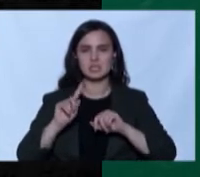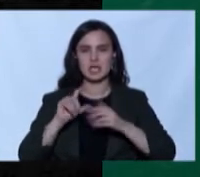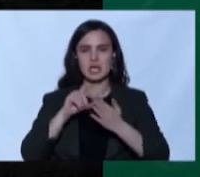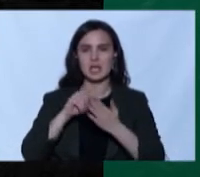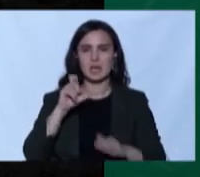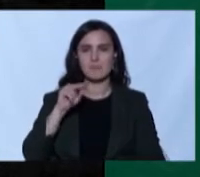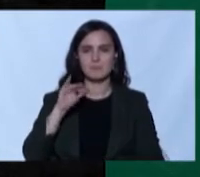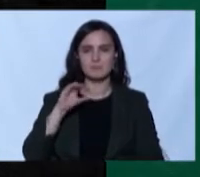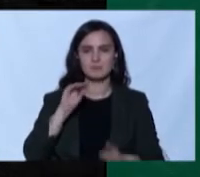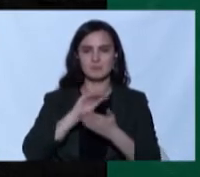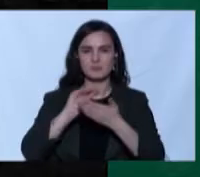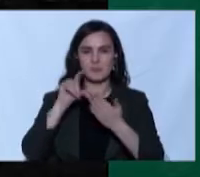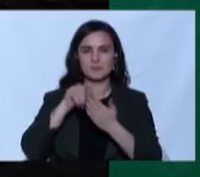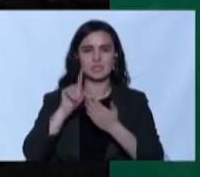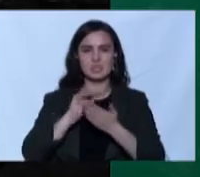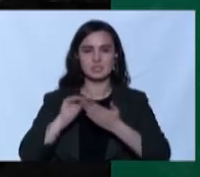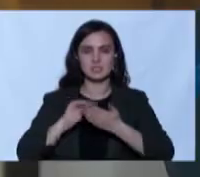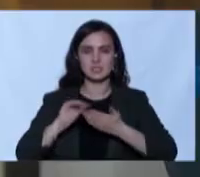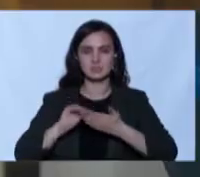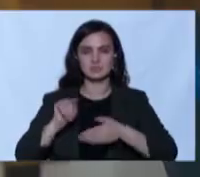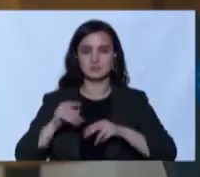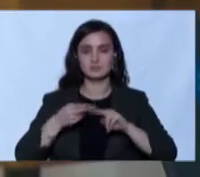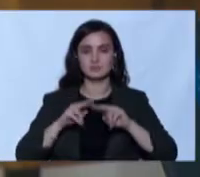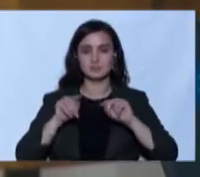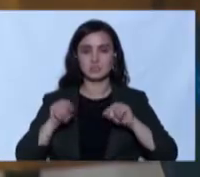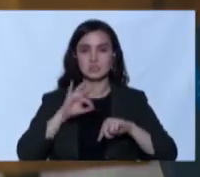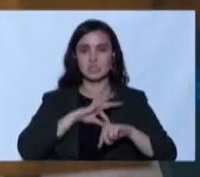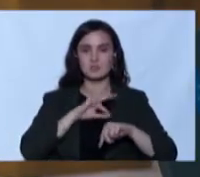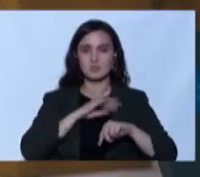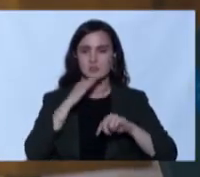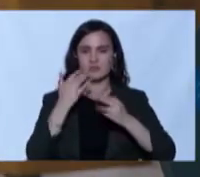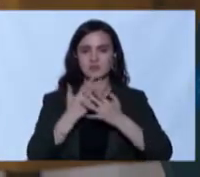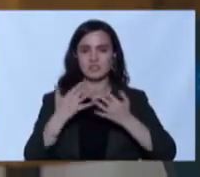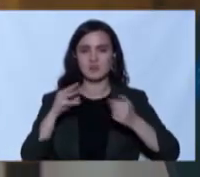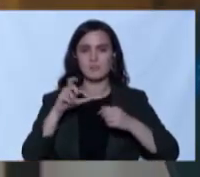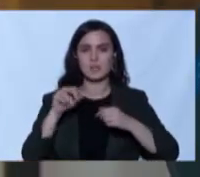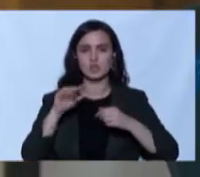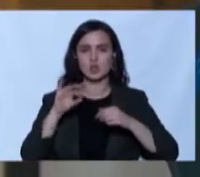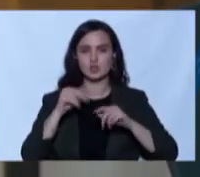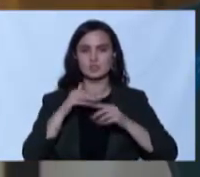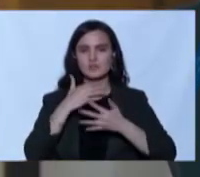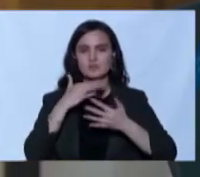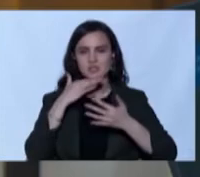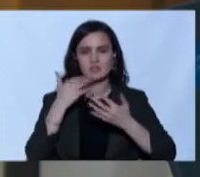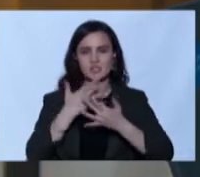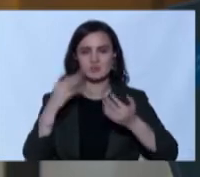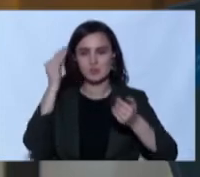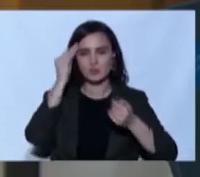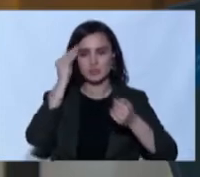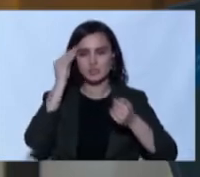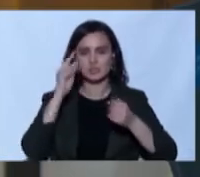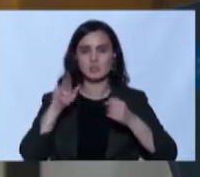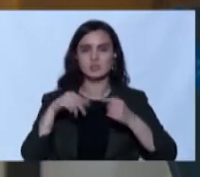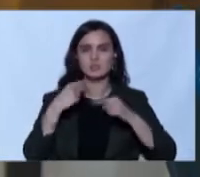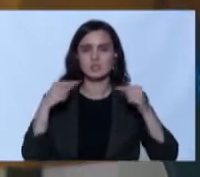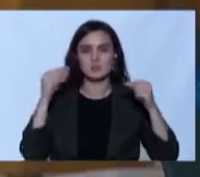epistolic writing is. Yes, it's using many different methods and many different viewpoints and many different points